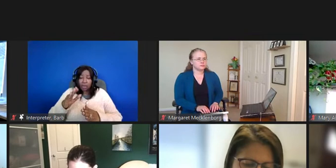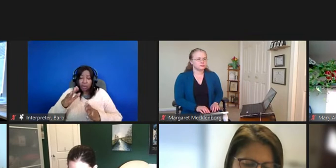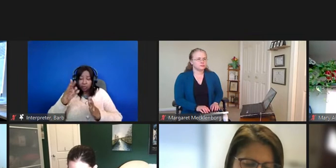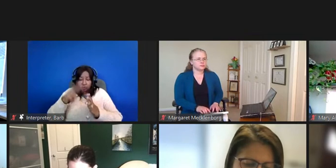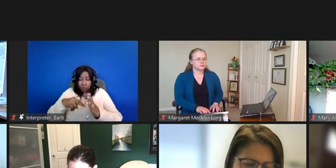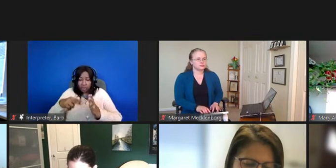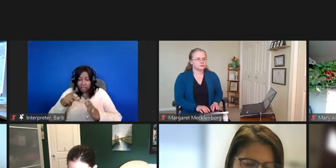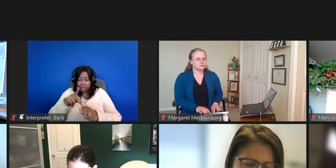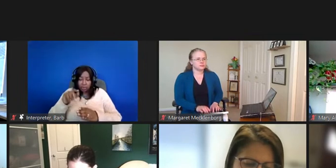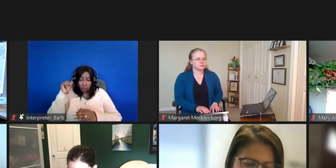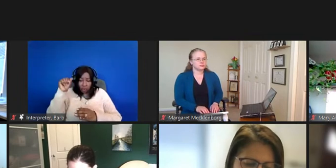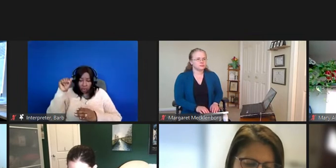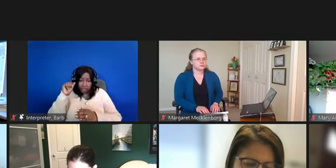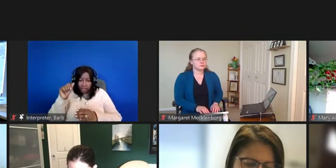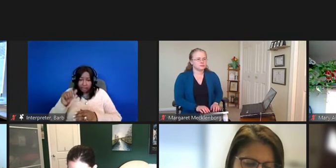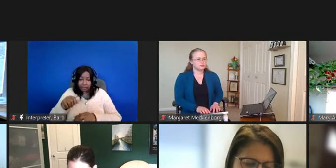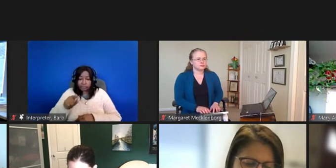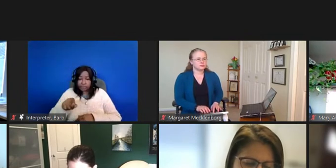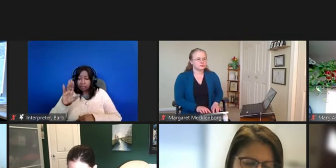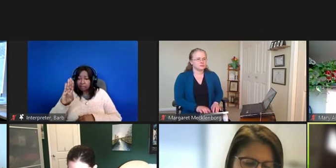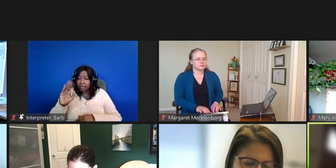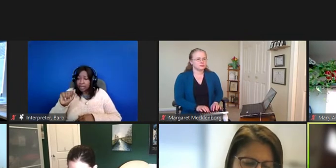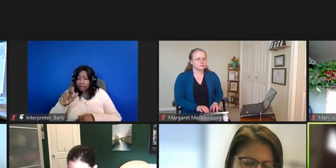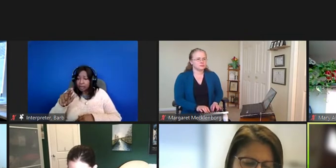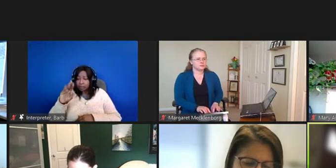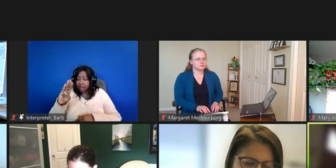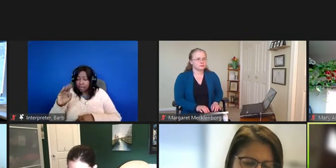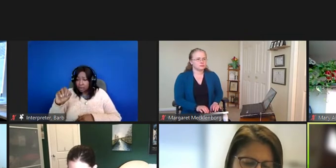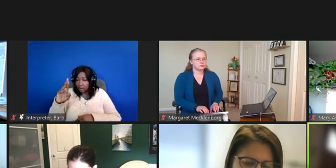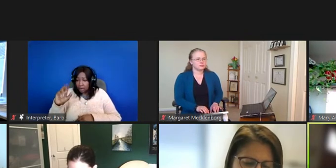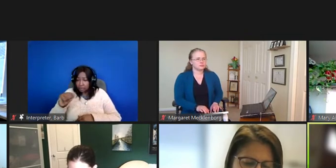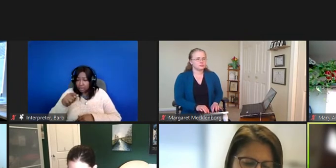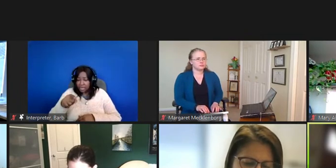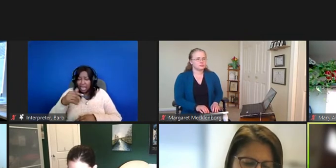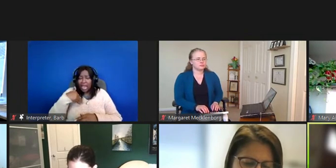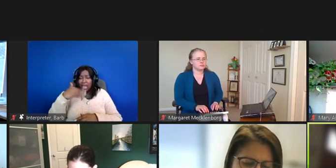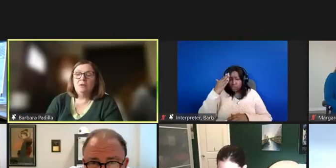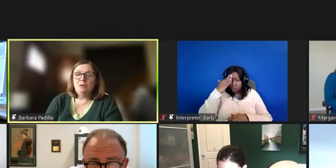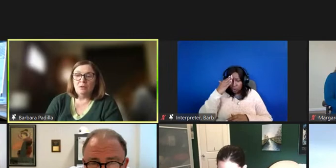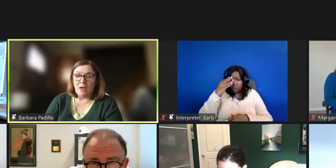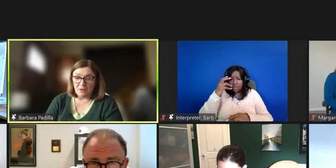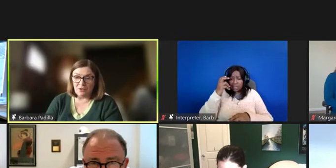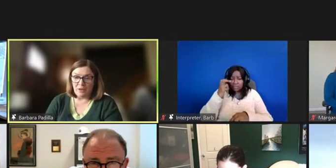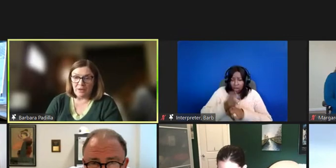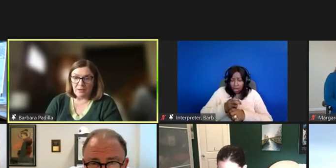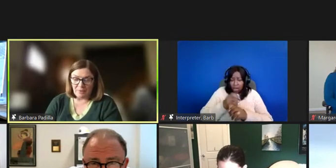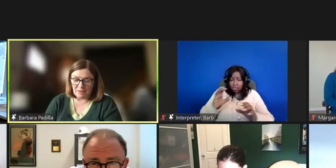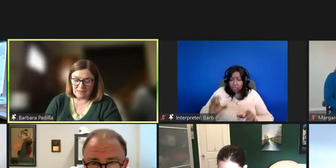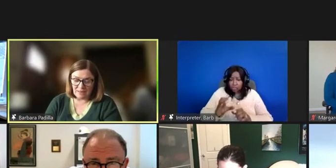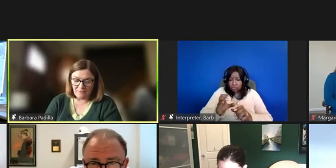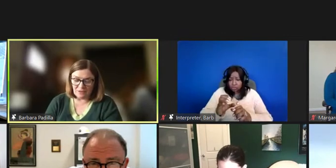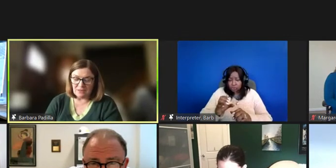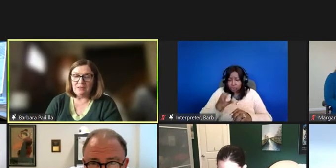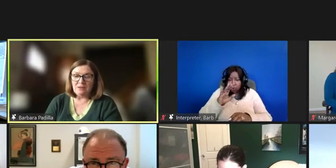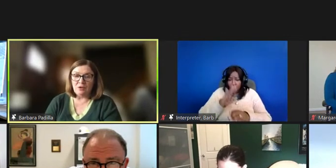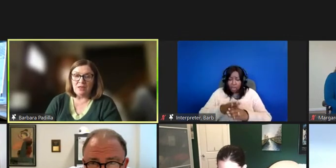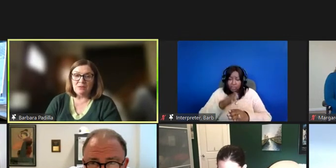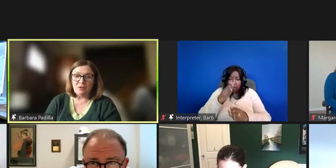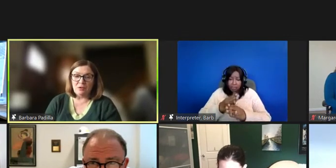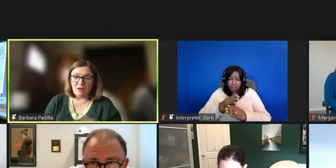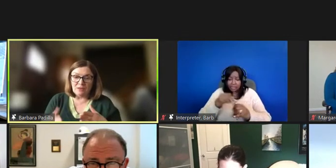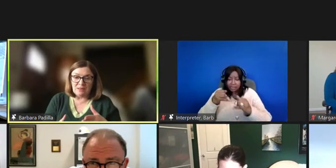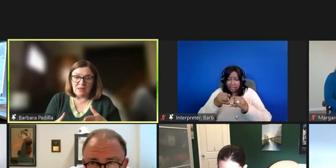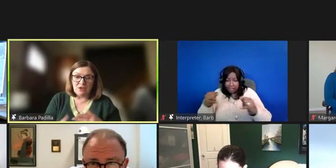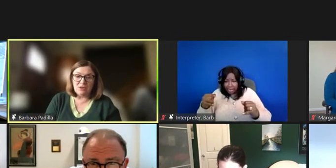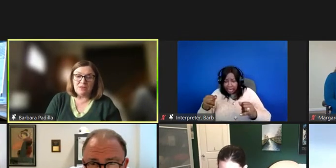Thank you, Doreen. Barbara? Yeah, and I know it's hard to do on the bus line versus the trains